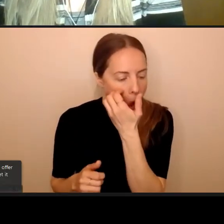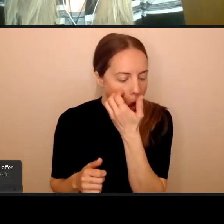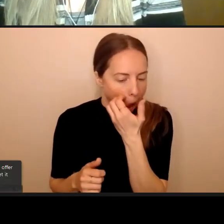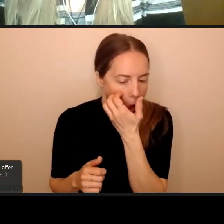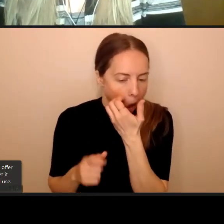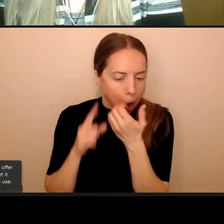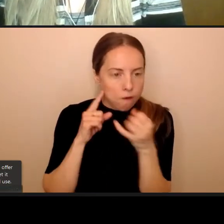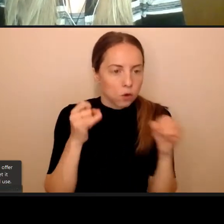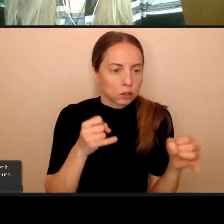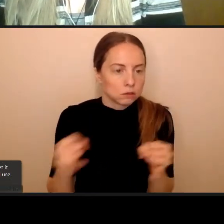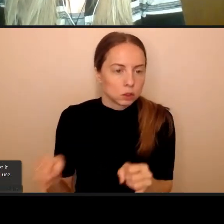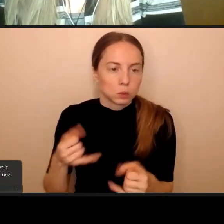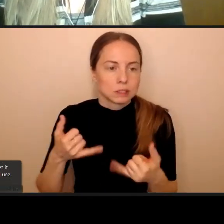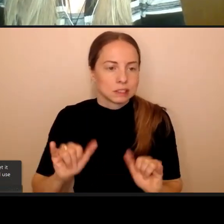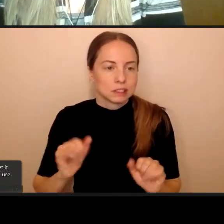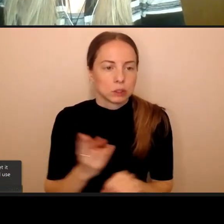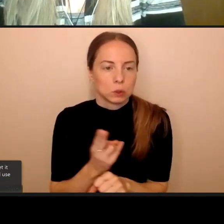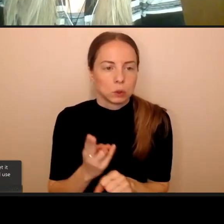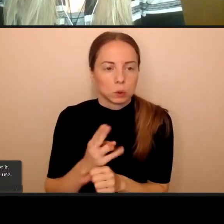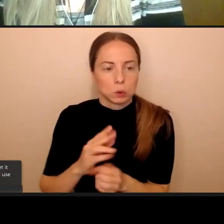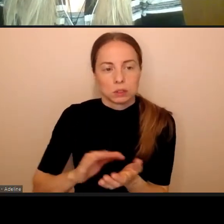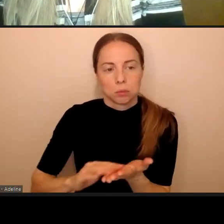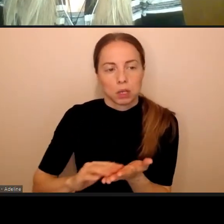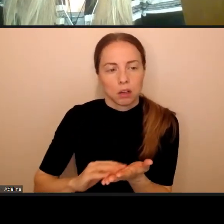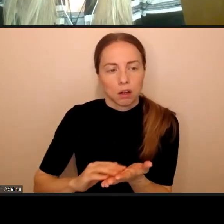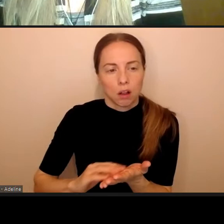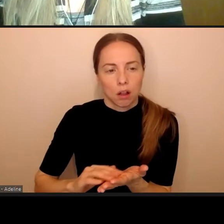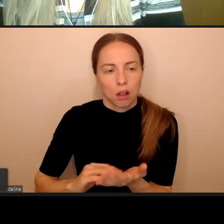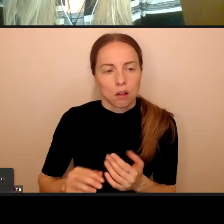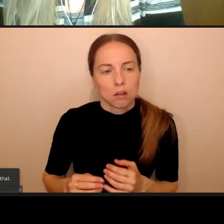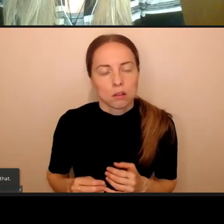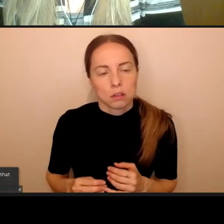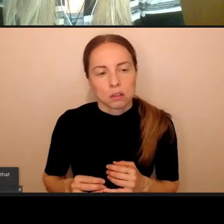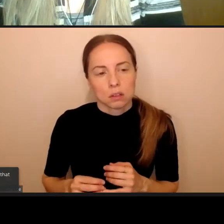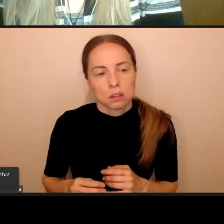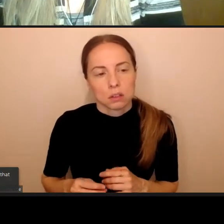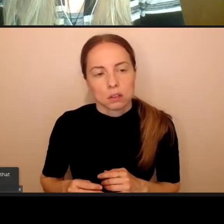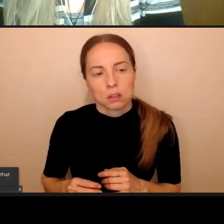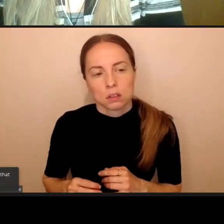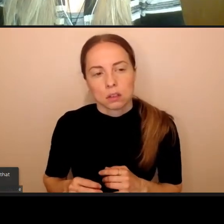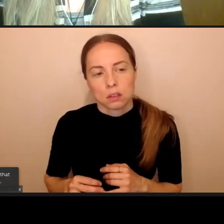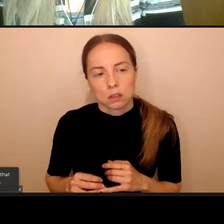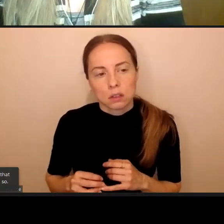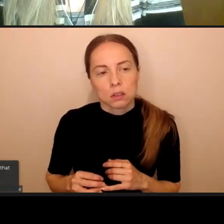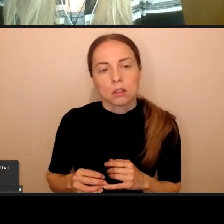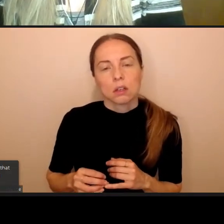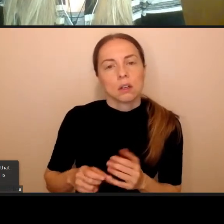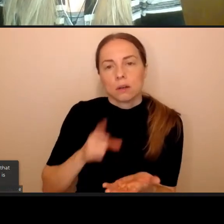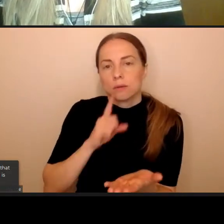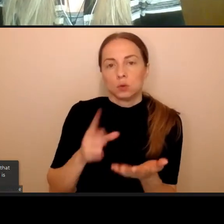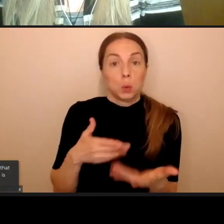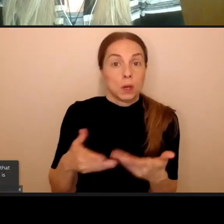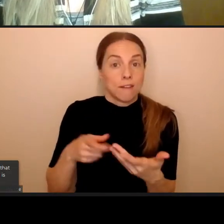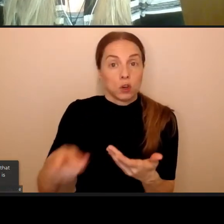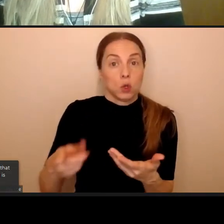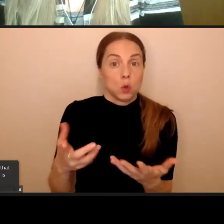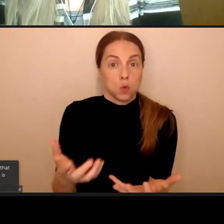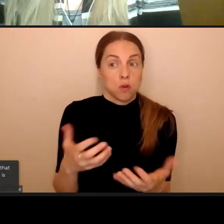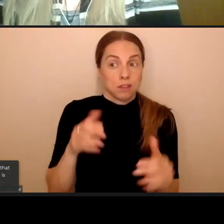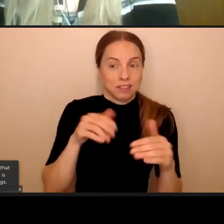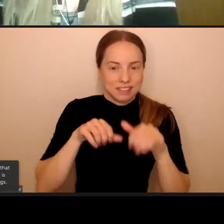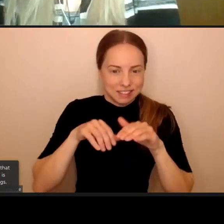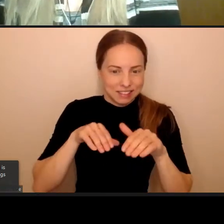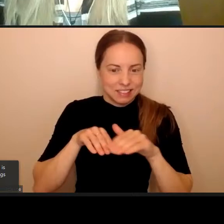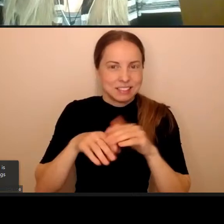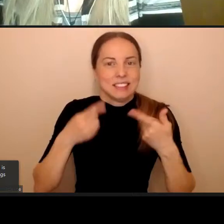who still use Braille. Of course, you always know to make sure that wherever you're at, whatever you're doing is accessible for all individuals via the buildings